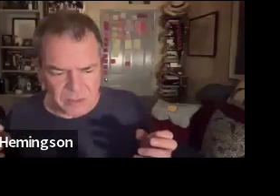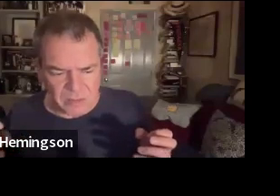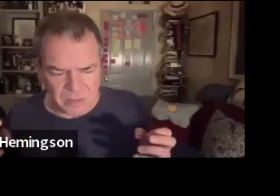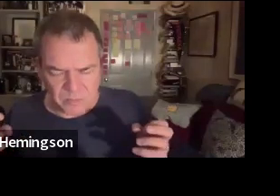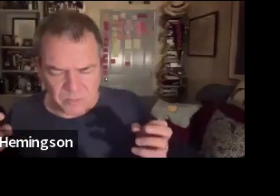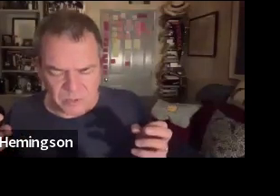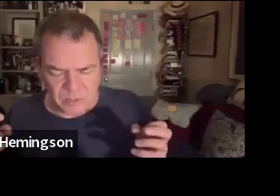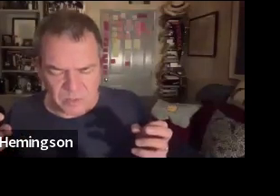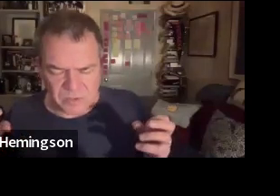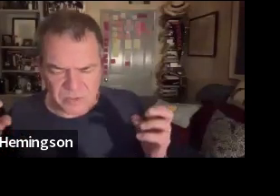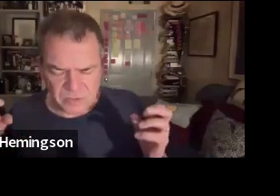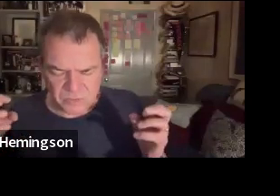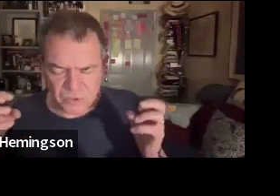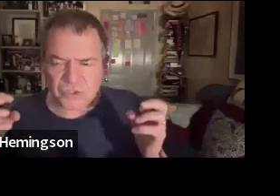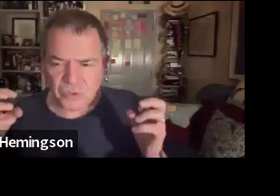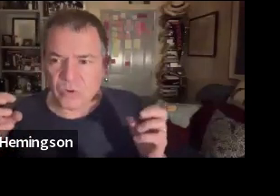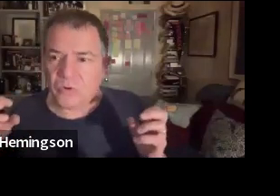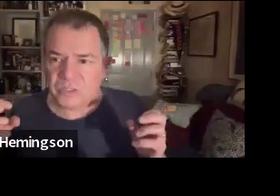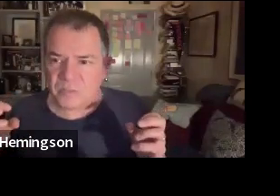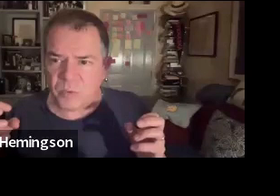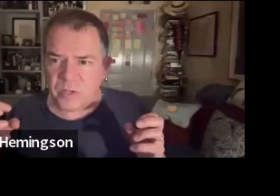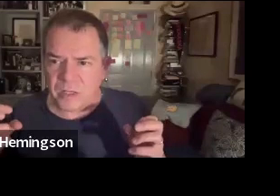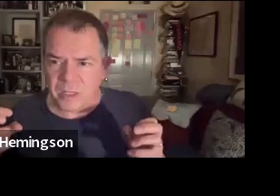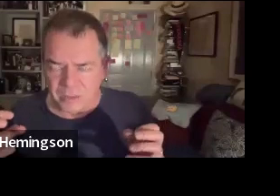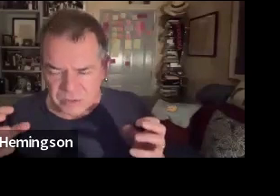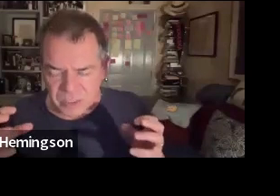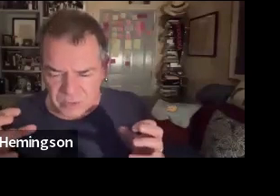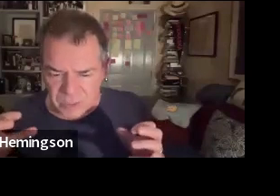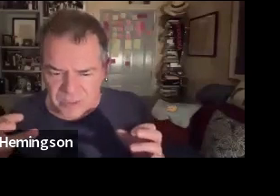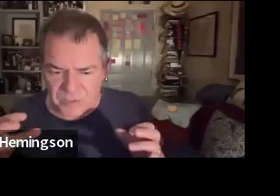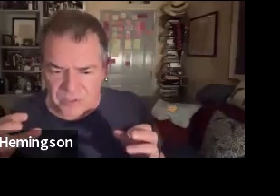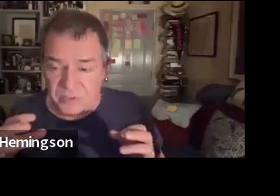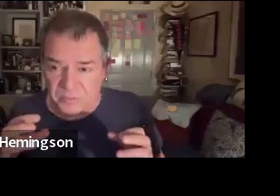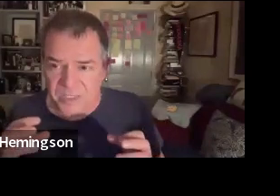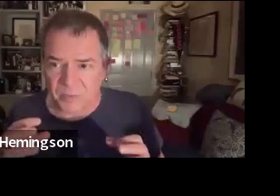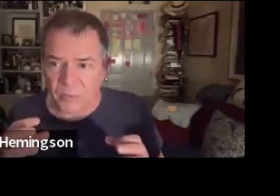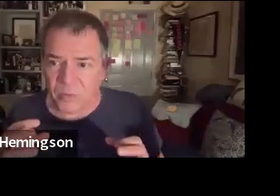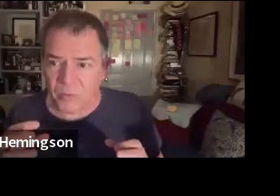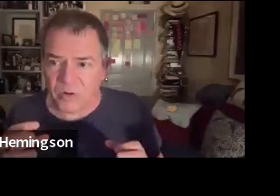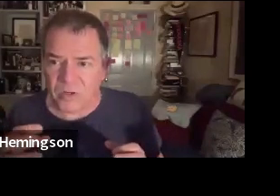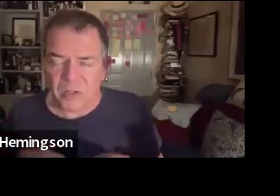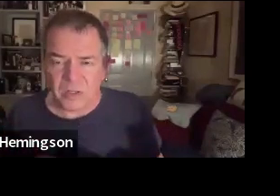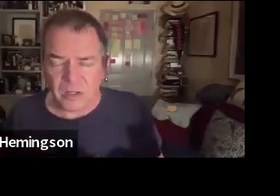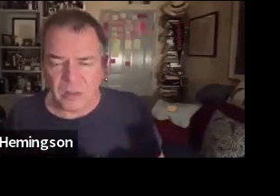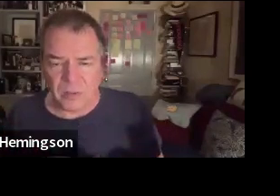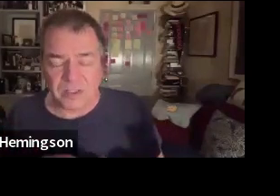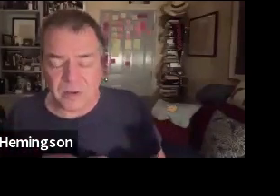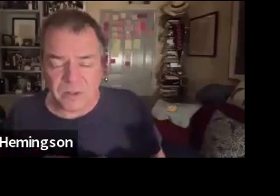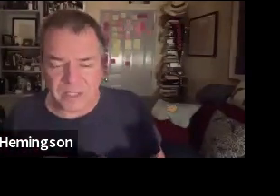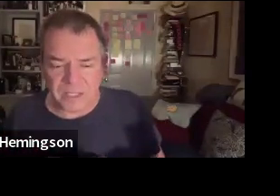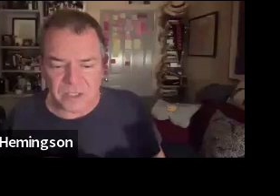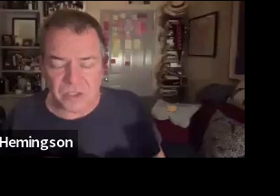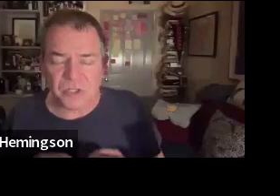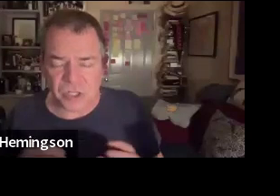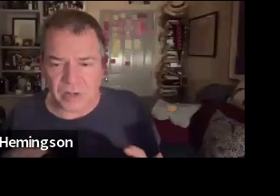in their traditional roles at this point, and they're starting to relate to each other as people more and more. And so